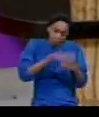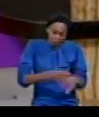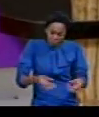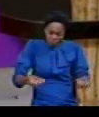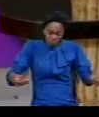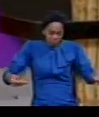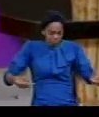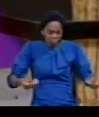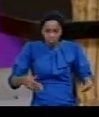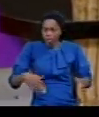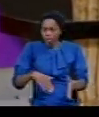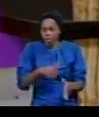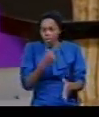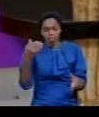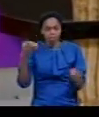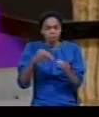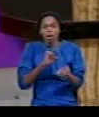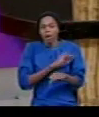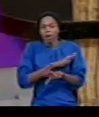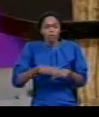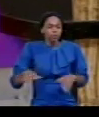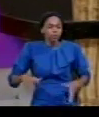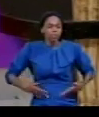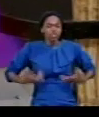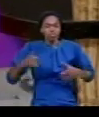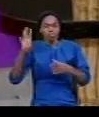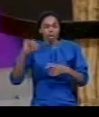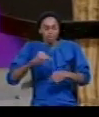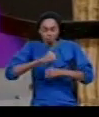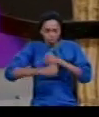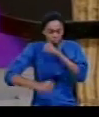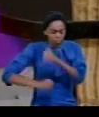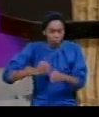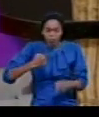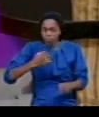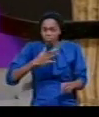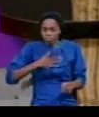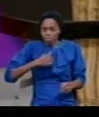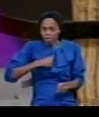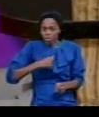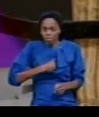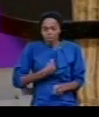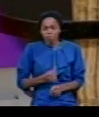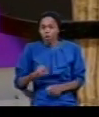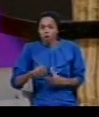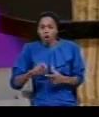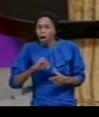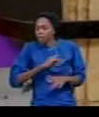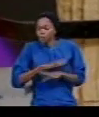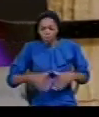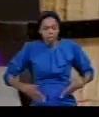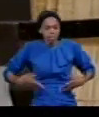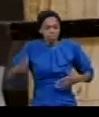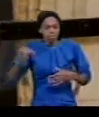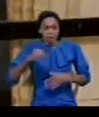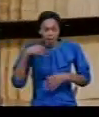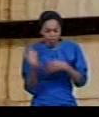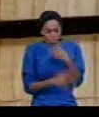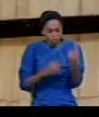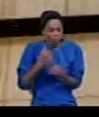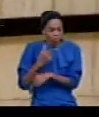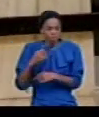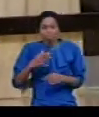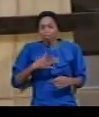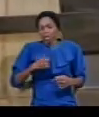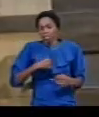don't live by walking on pebbles anymore. I don't live by punishing myself anymore, thinking,